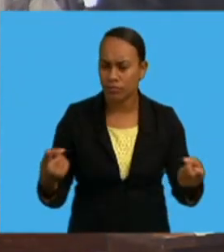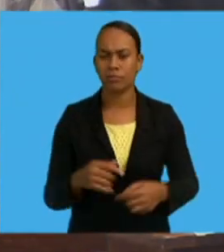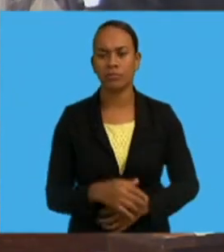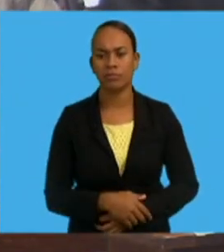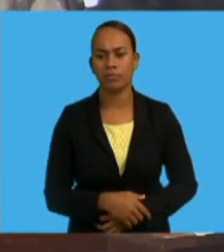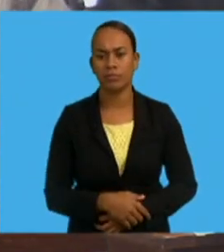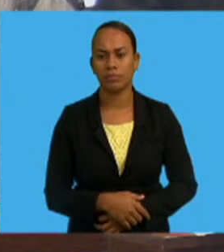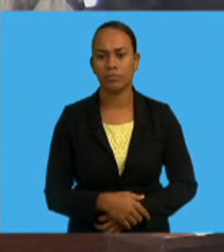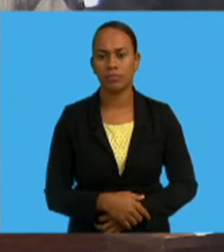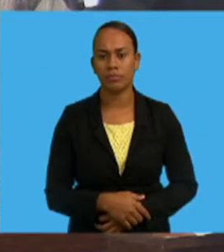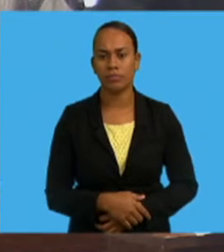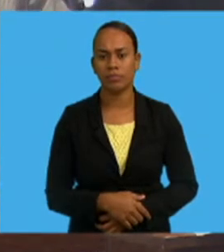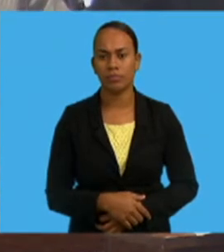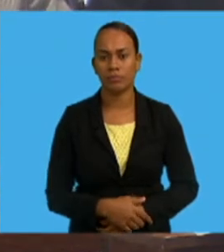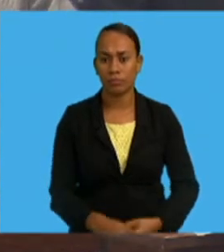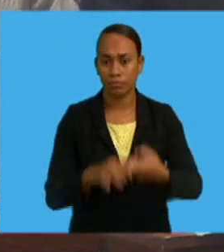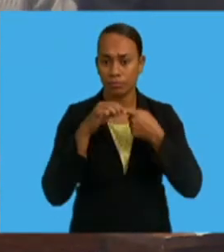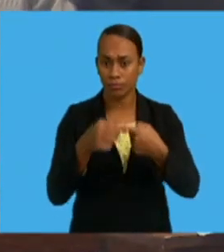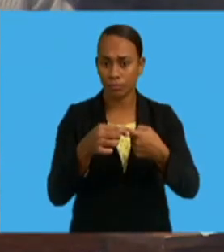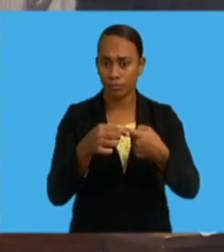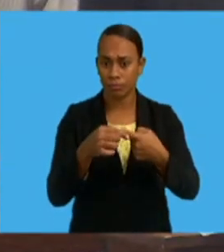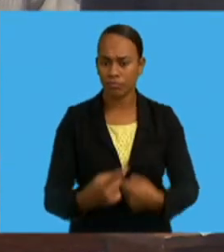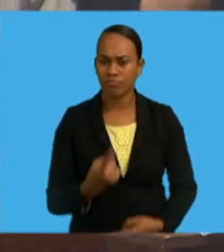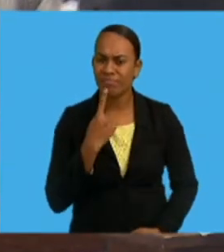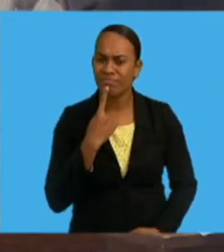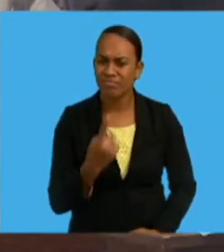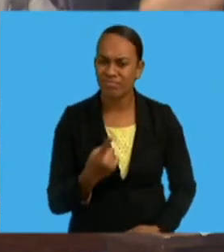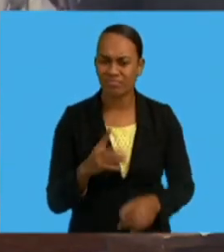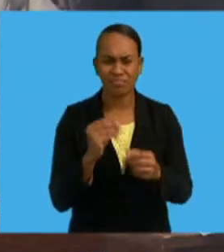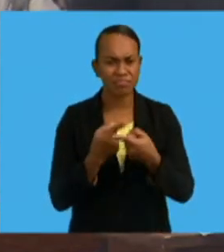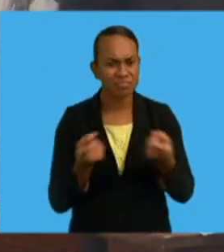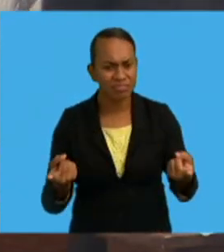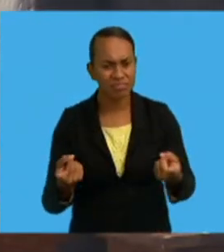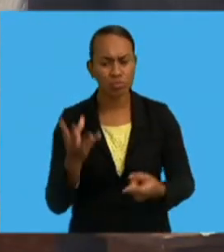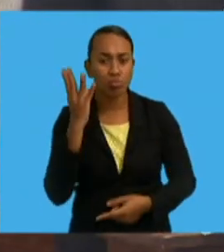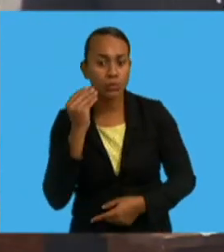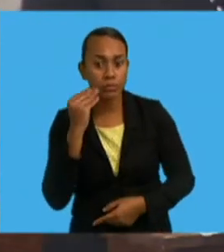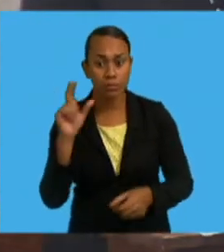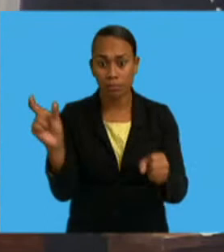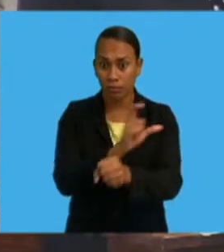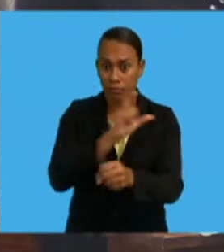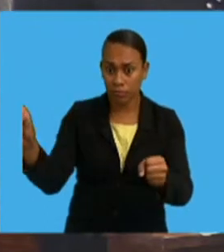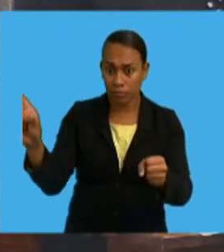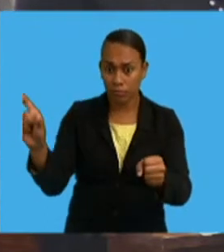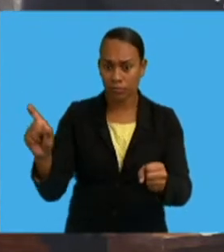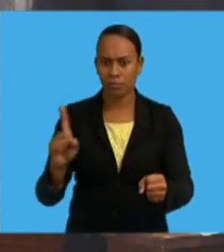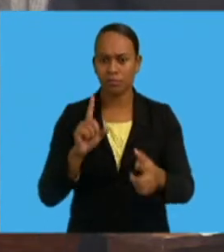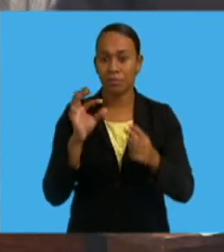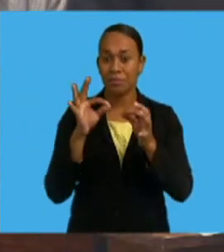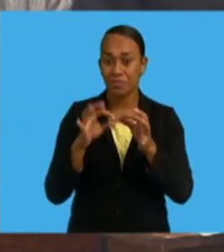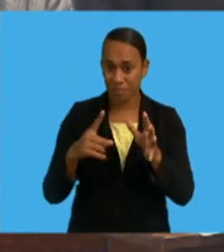to my address. He mentioned something about the sugar industry, and he did mention something about Rarowai Mill in Ba.